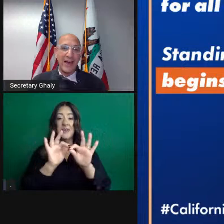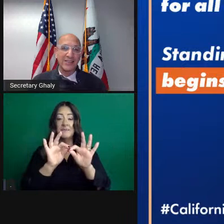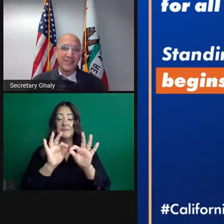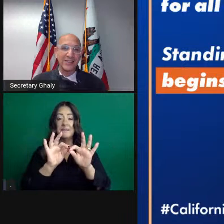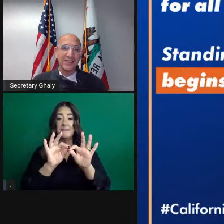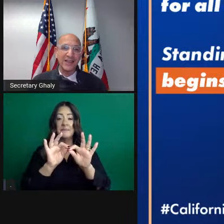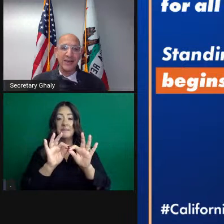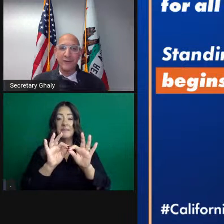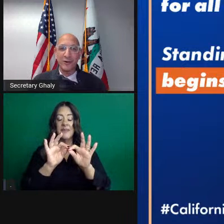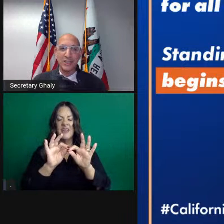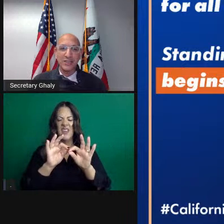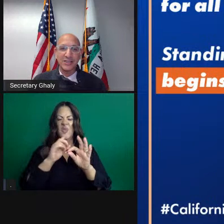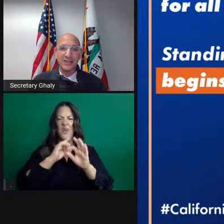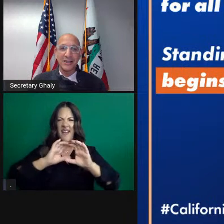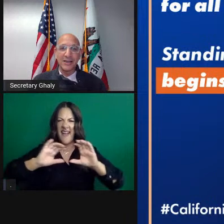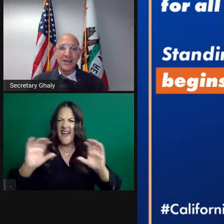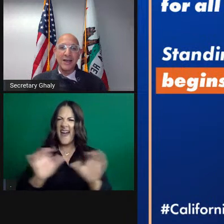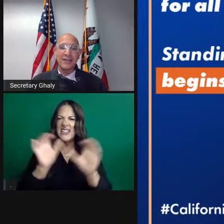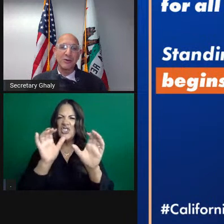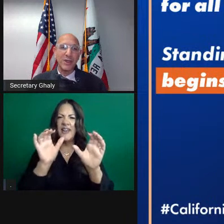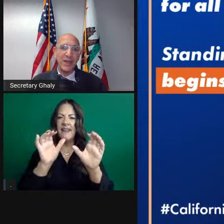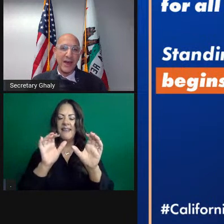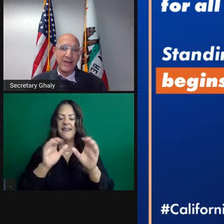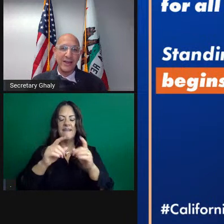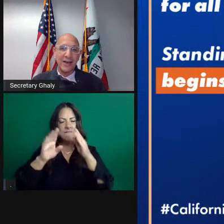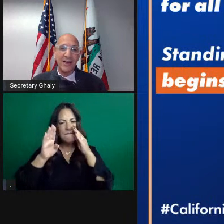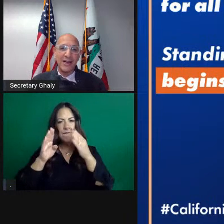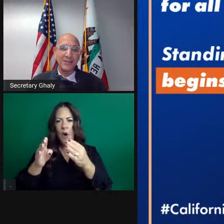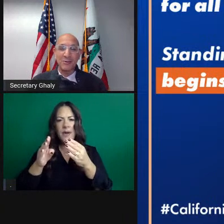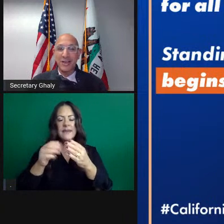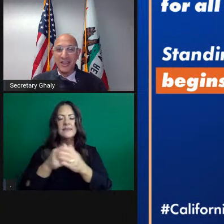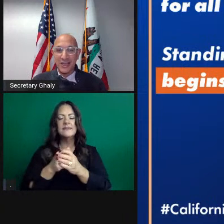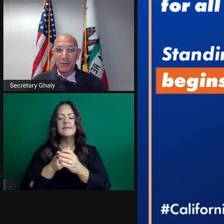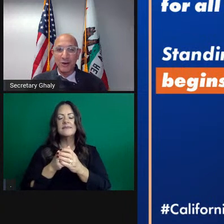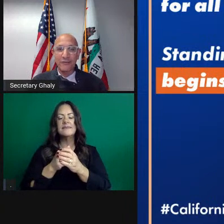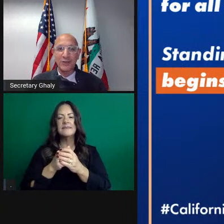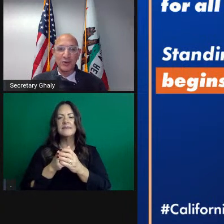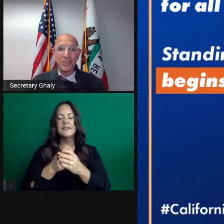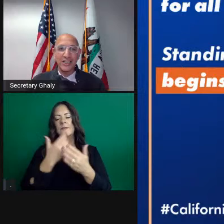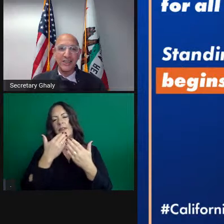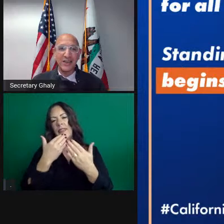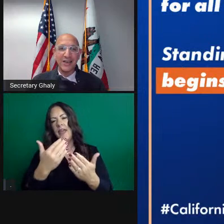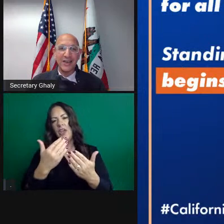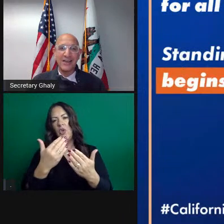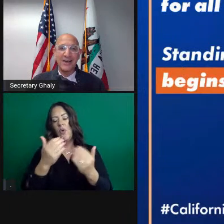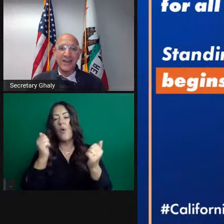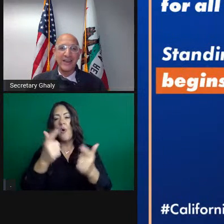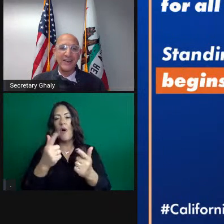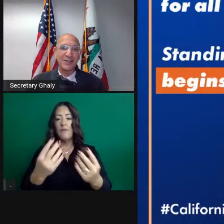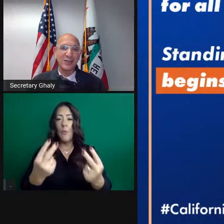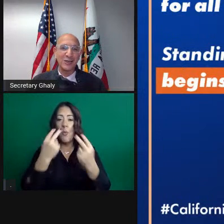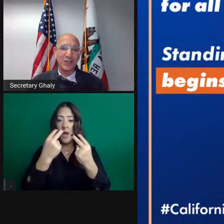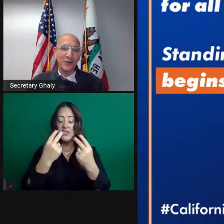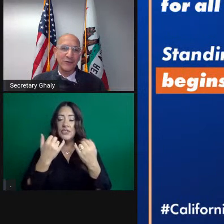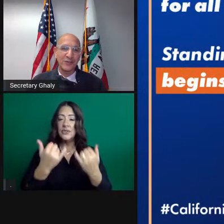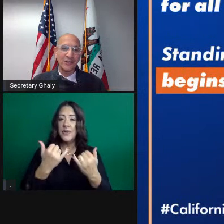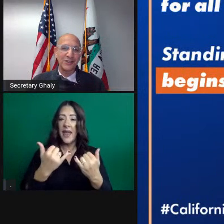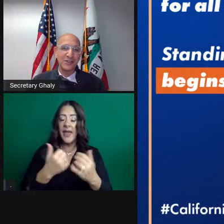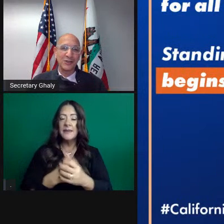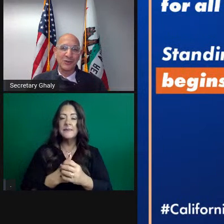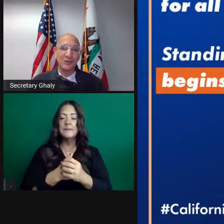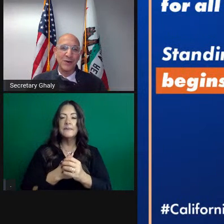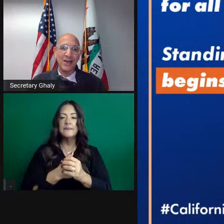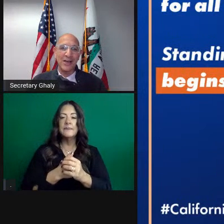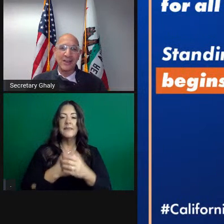deal of action and focus. And so with that, just want to thank you all for joining and turn it